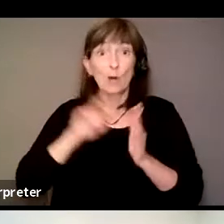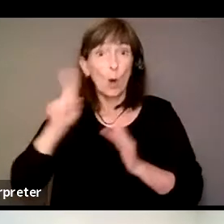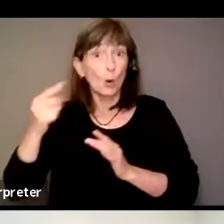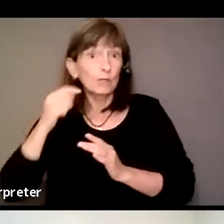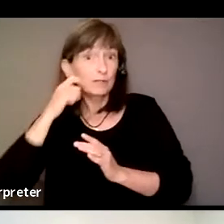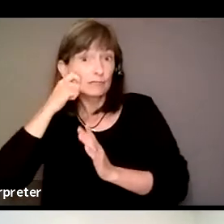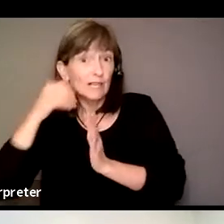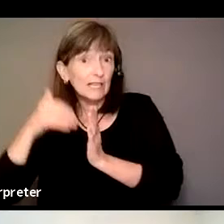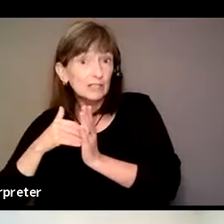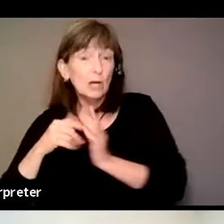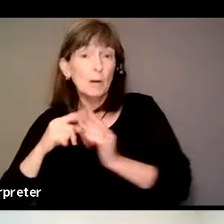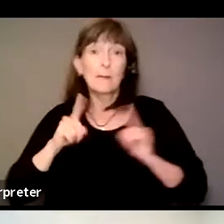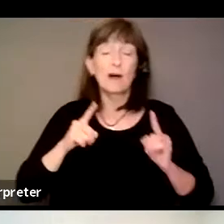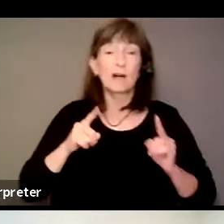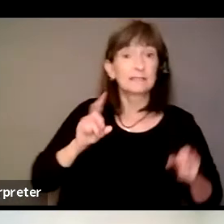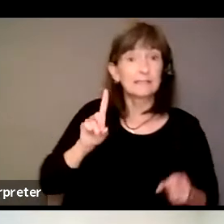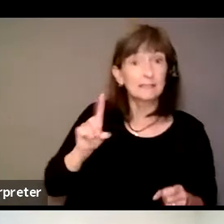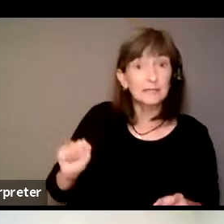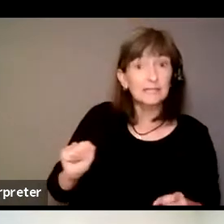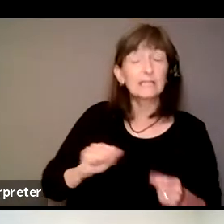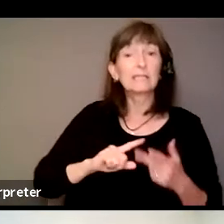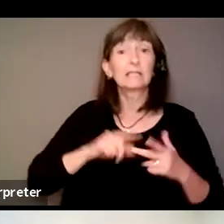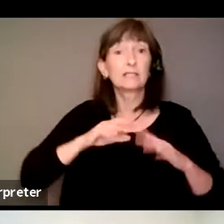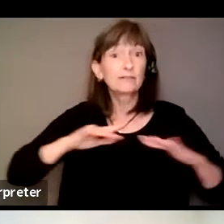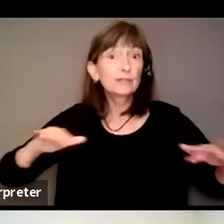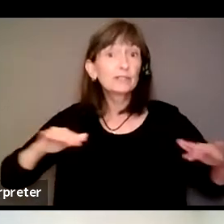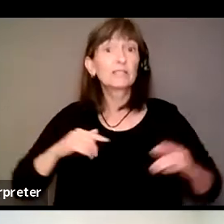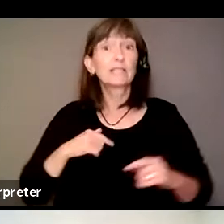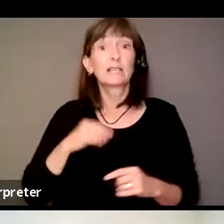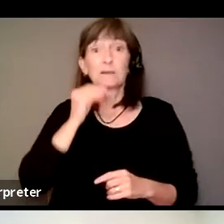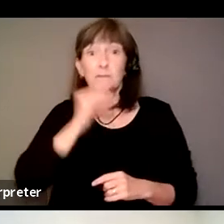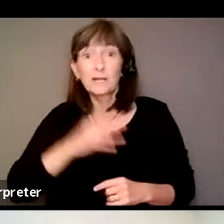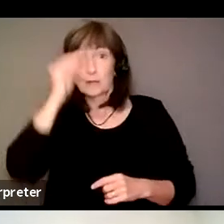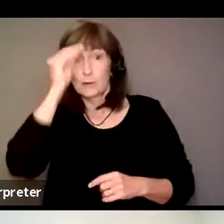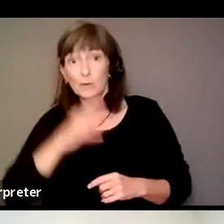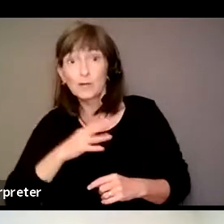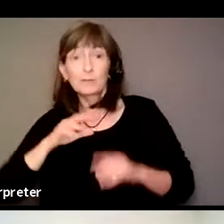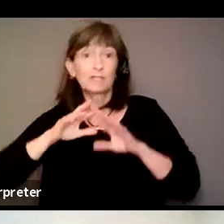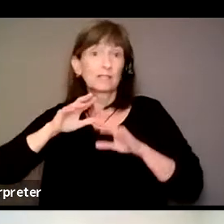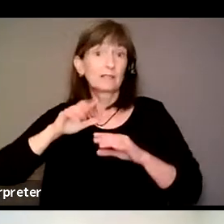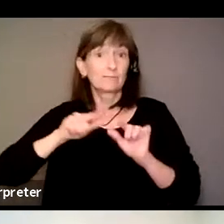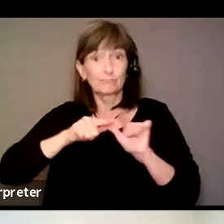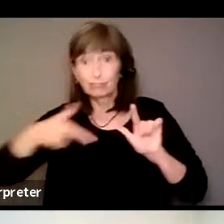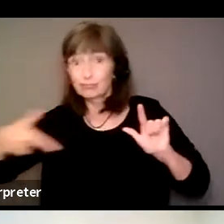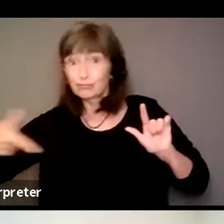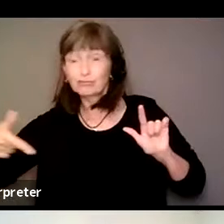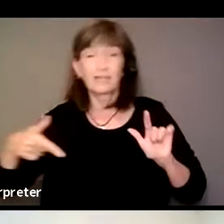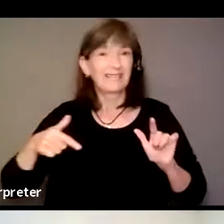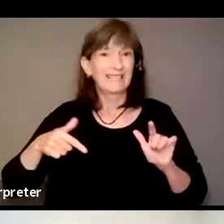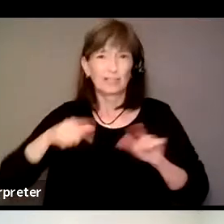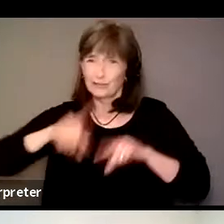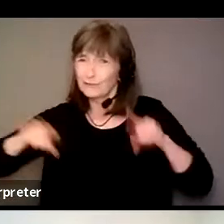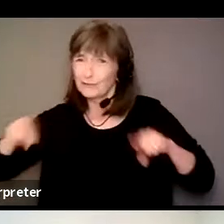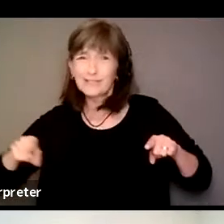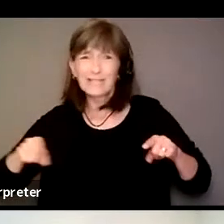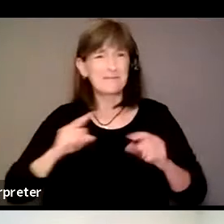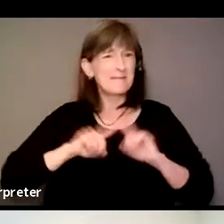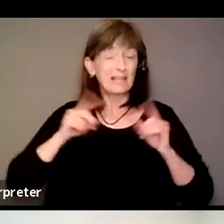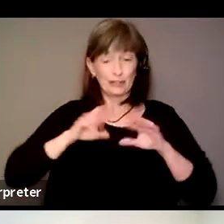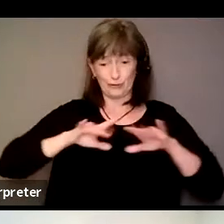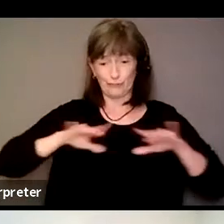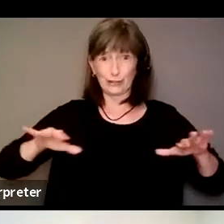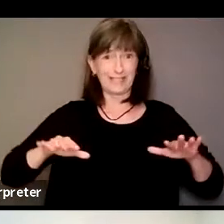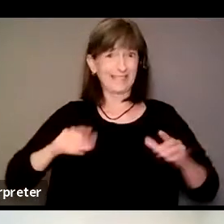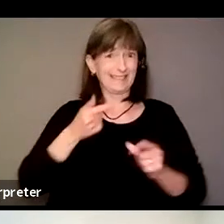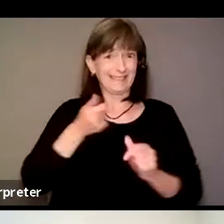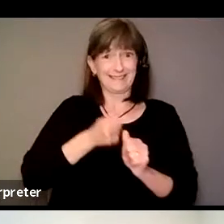also talking ableism diversity. We have gender diversity. There's just so many aspects to diversity as a whole.